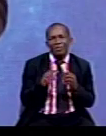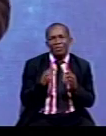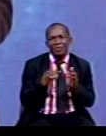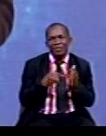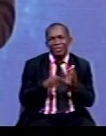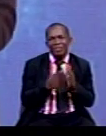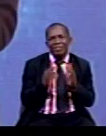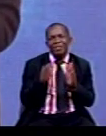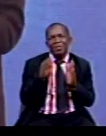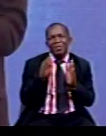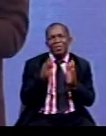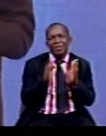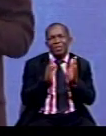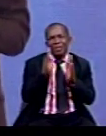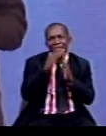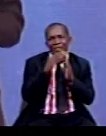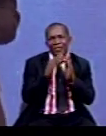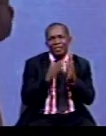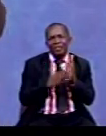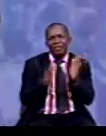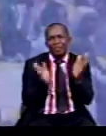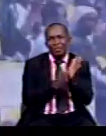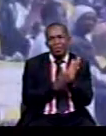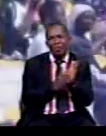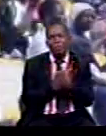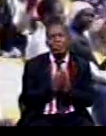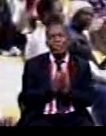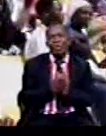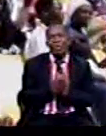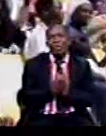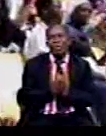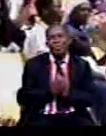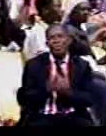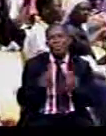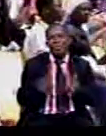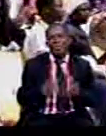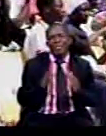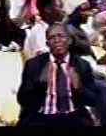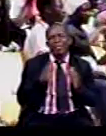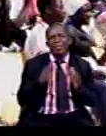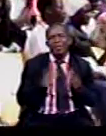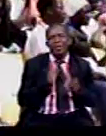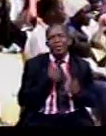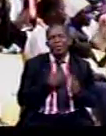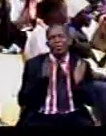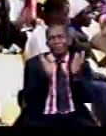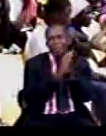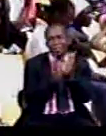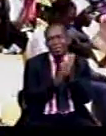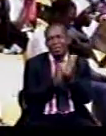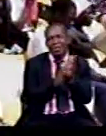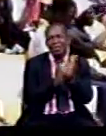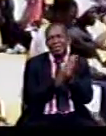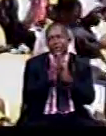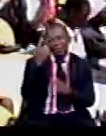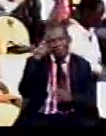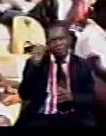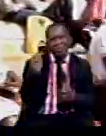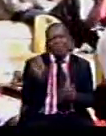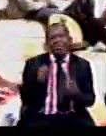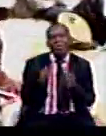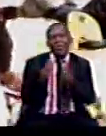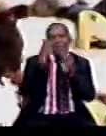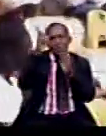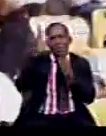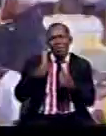Kaswa. Let's give it up for all of these schools, and God bless you so much for coming. God bless you so much for coming.